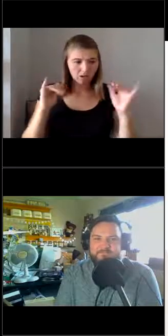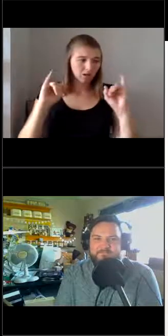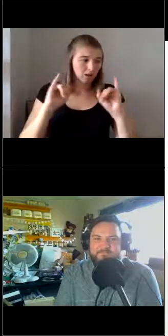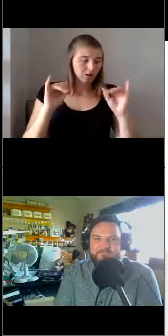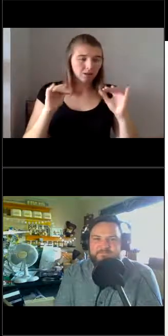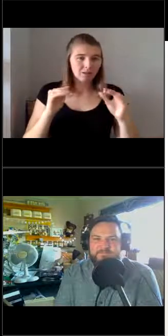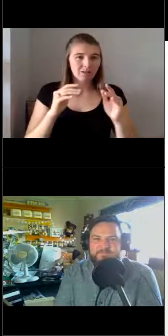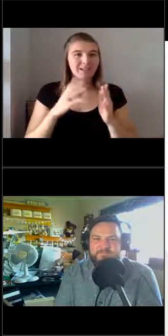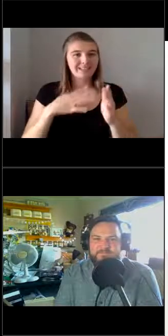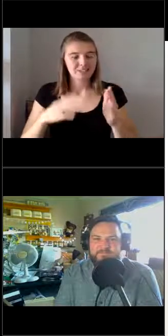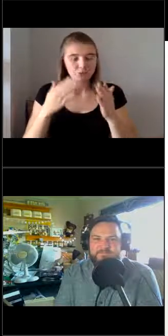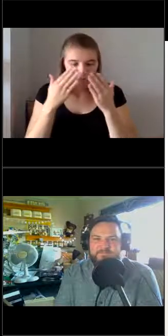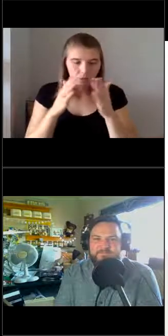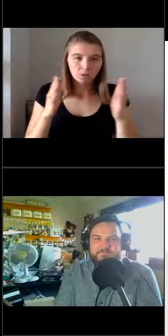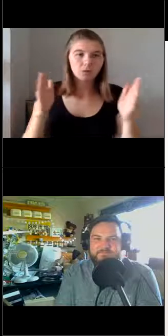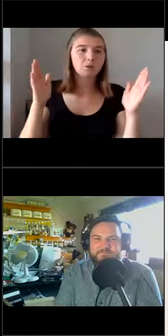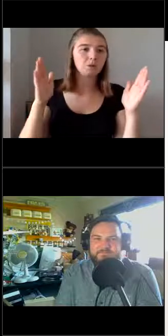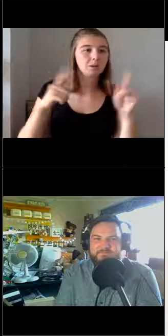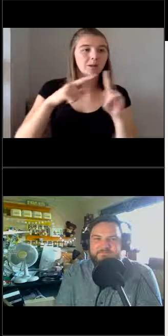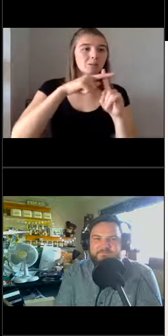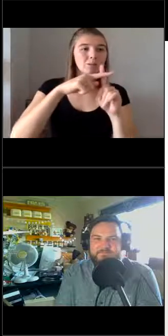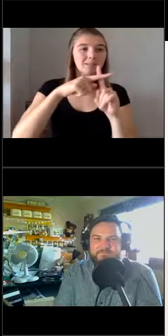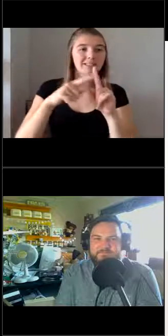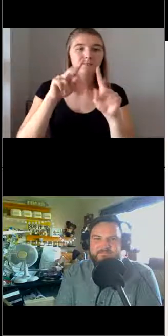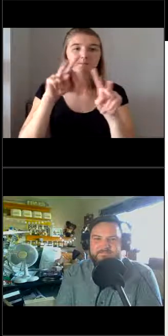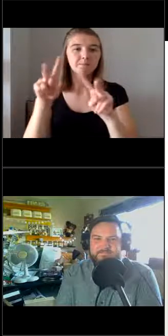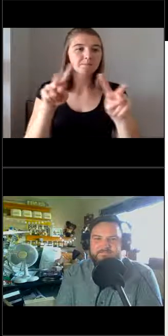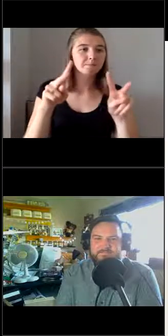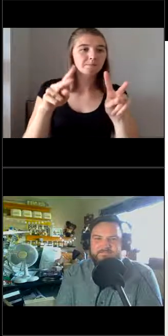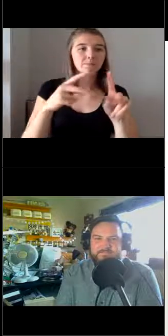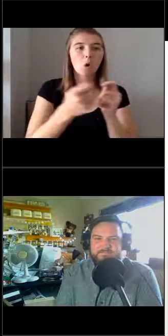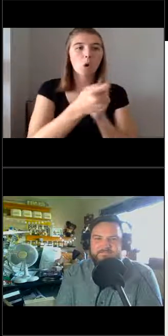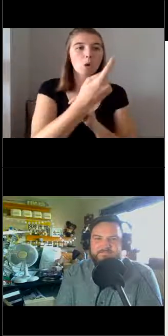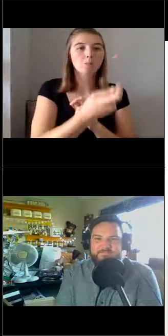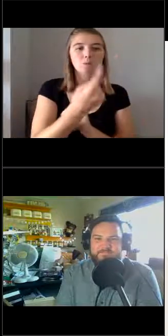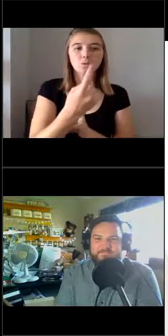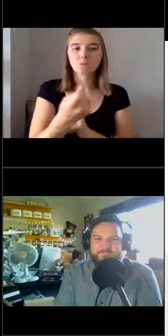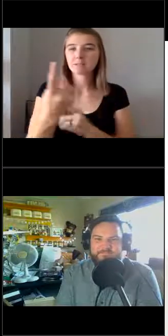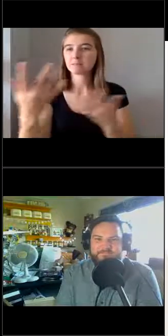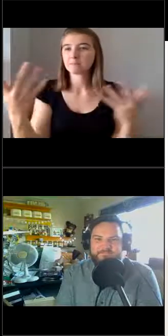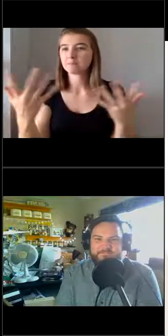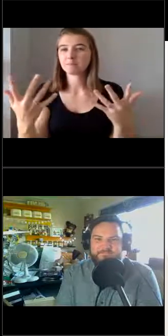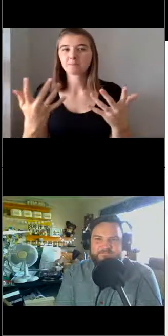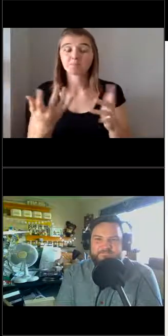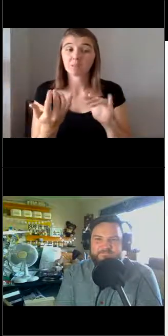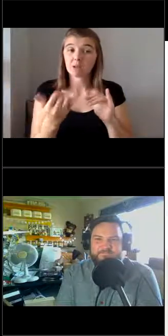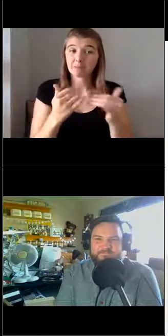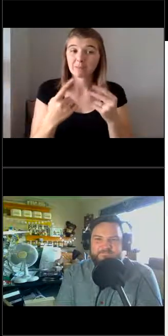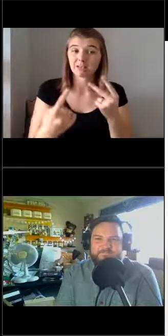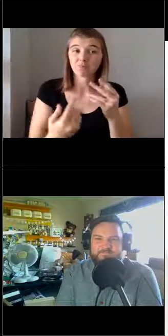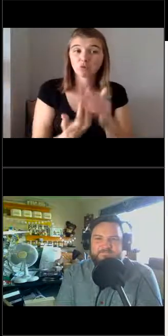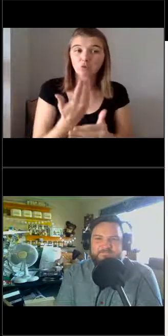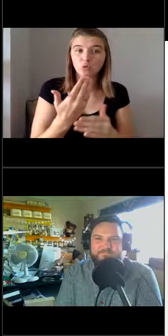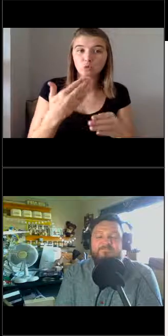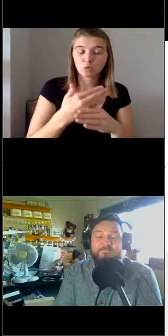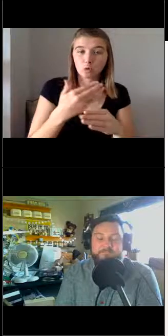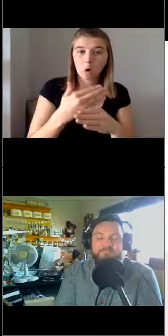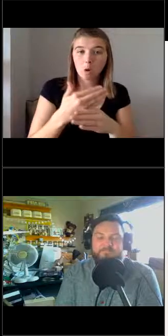in terms of, you know, getting the next job, I think it's really important to network